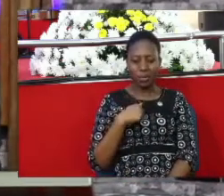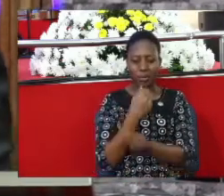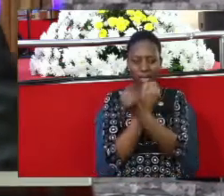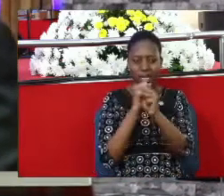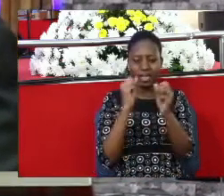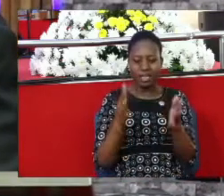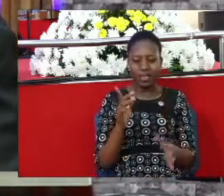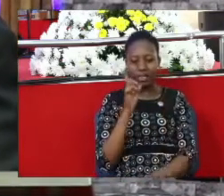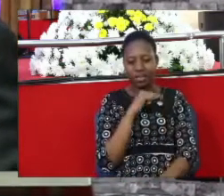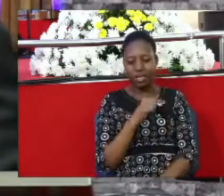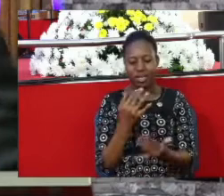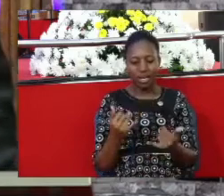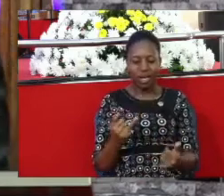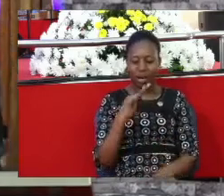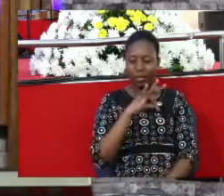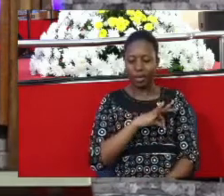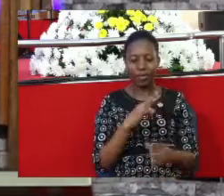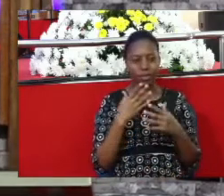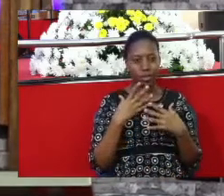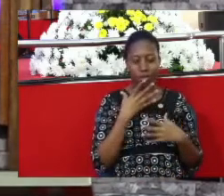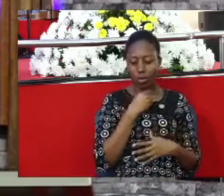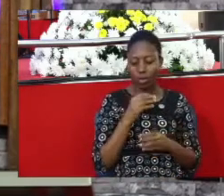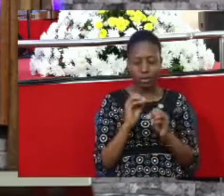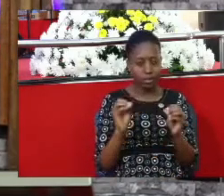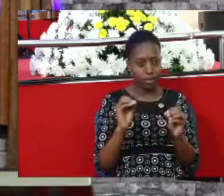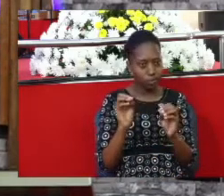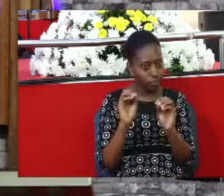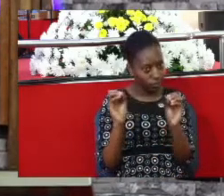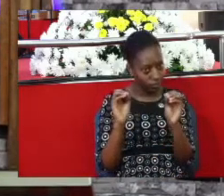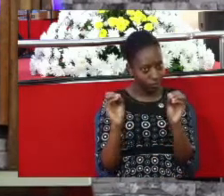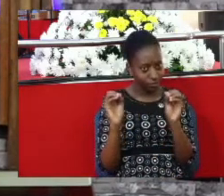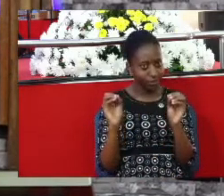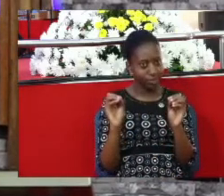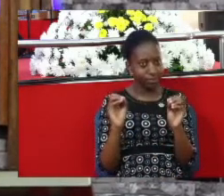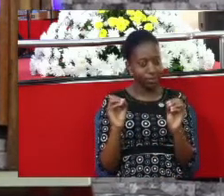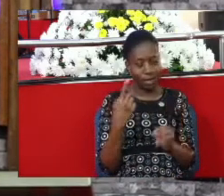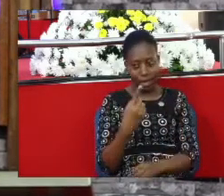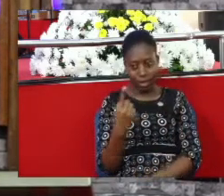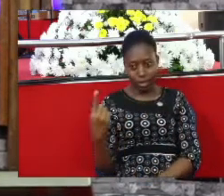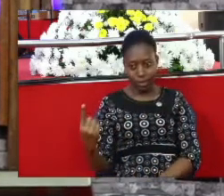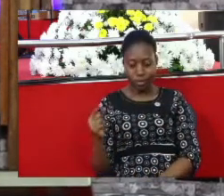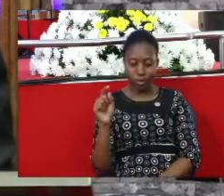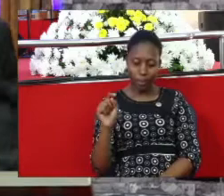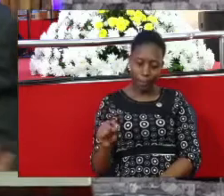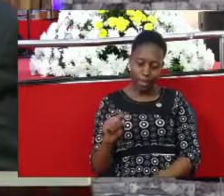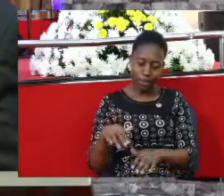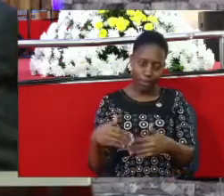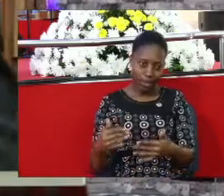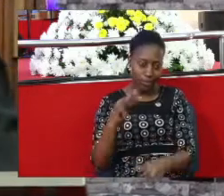tunafanya biashara na ye mwashi, tugawane faida, ukule yako ni kule yangu. Kama hakuna faida, tulale kamba bahasha.